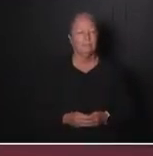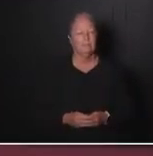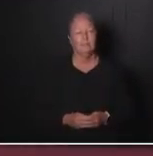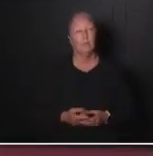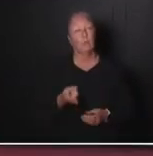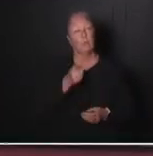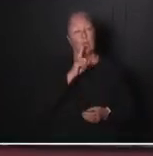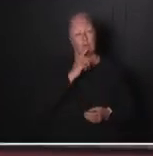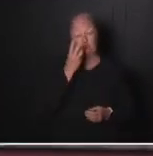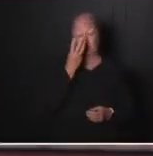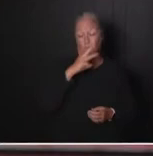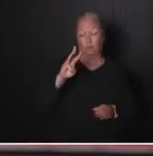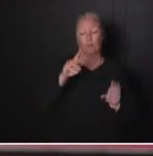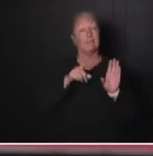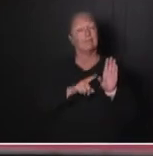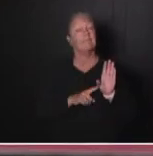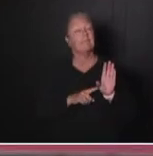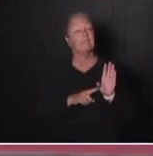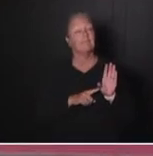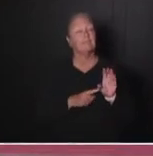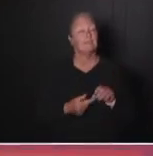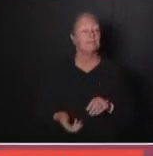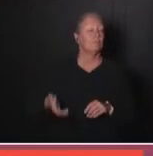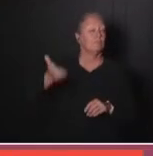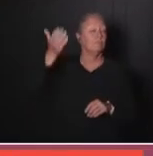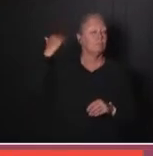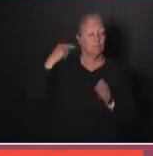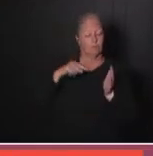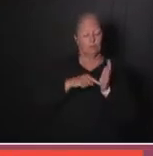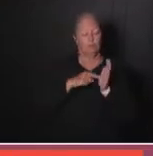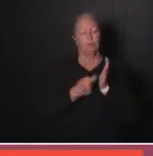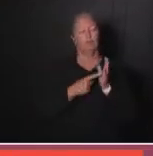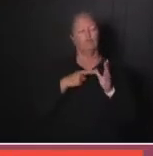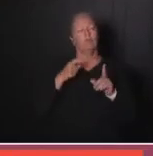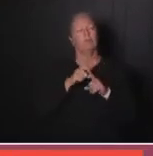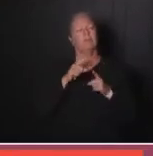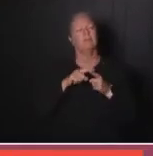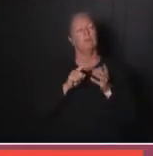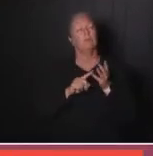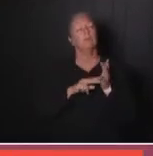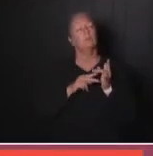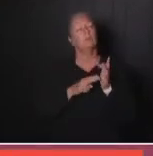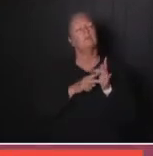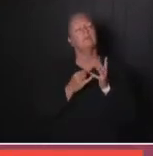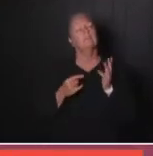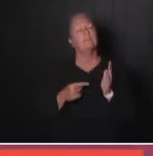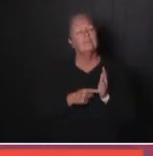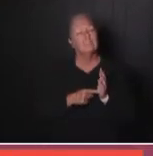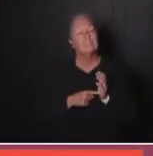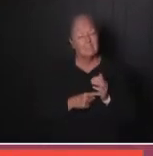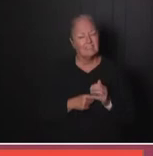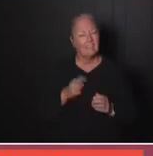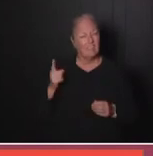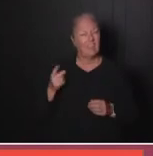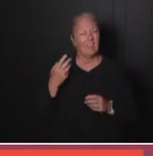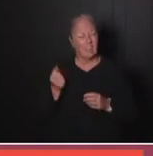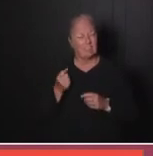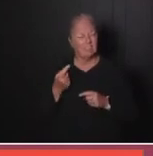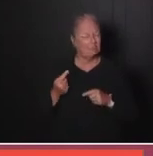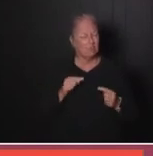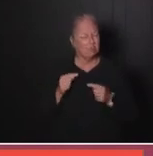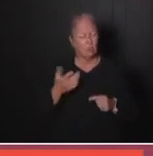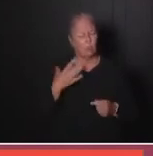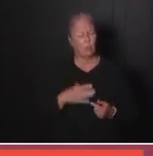130 years ago, trade unionists had the vision to take their struggle for decent